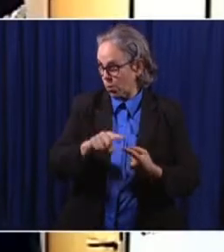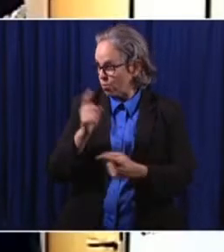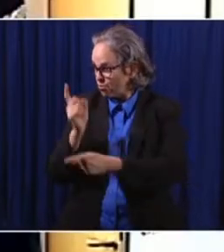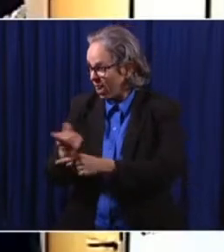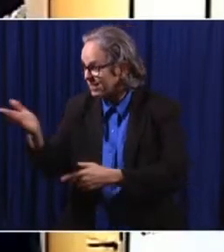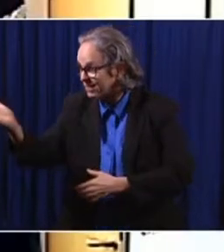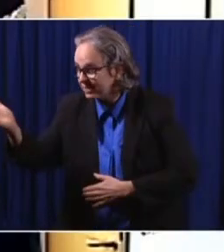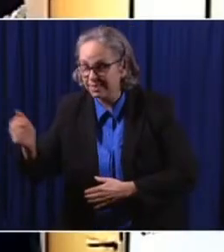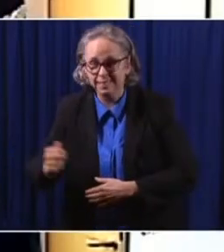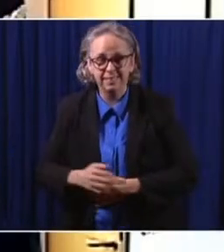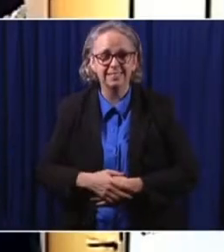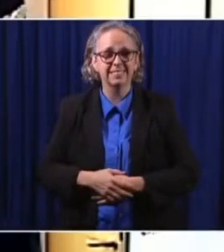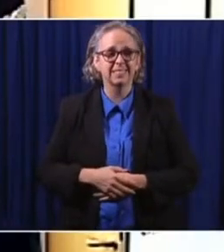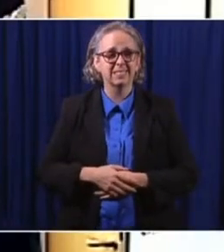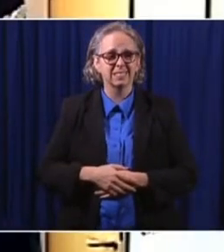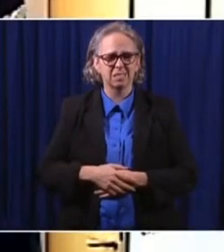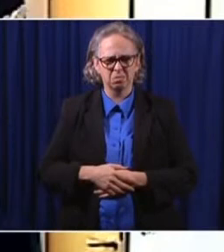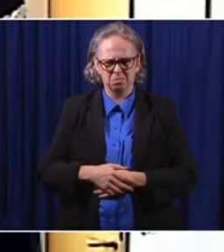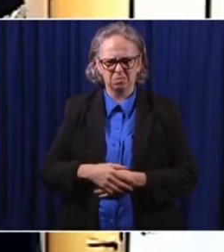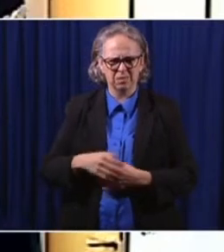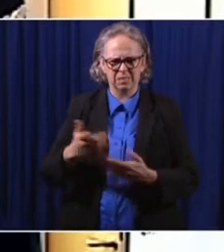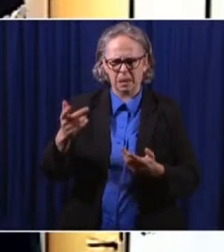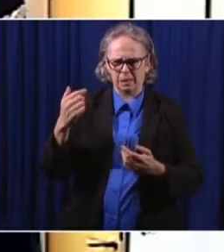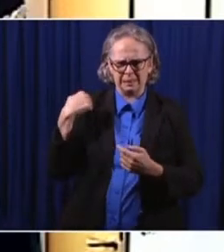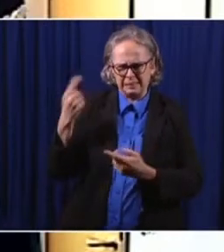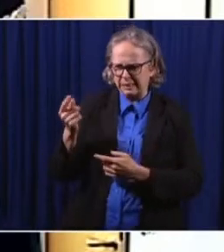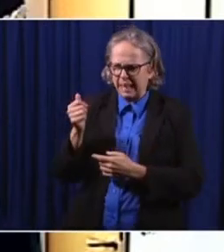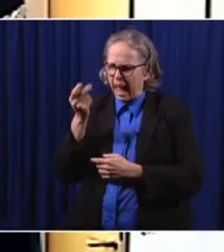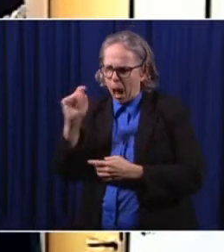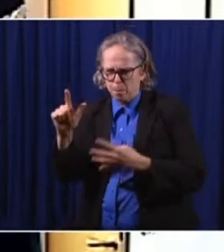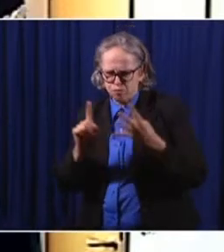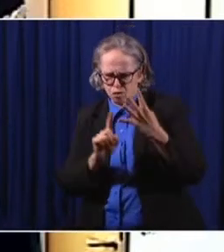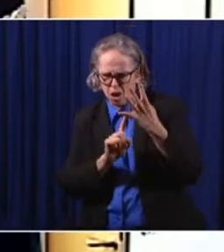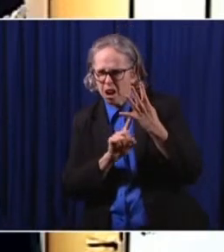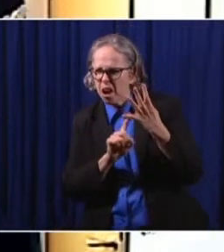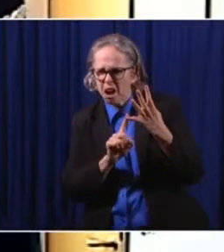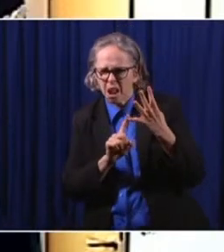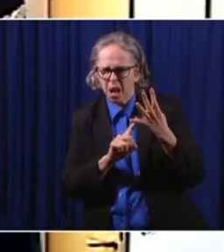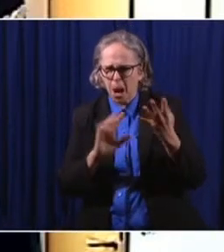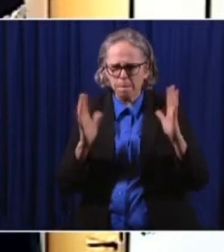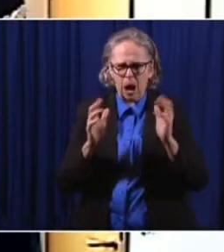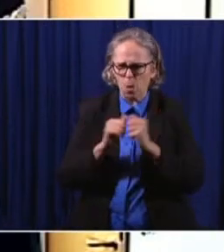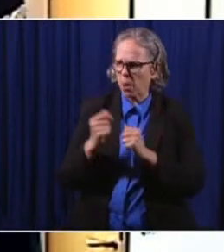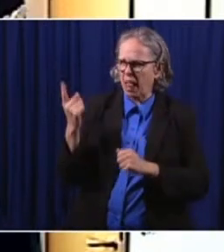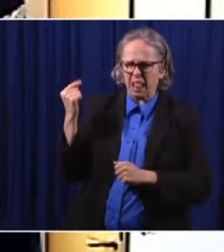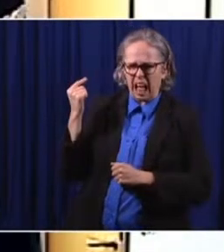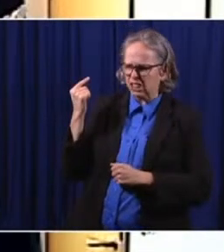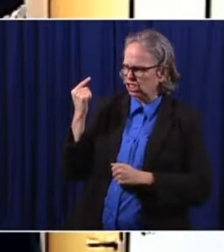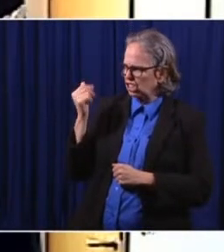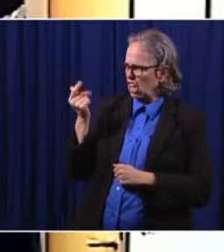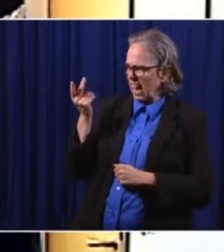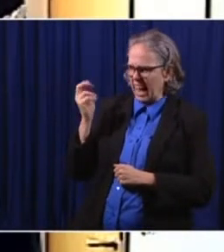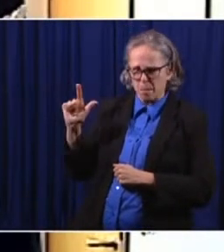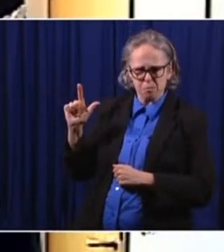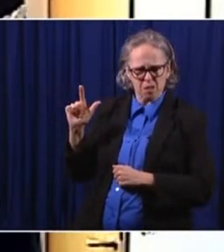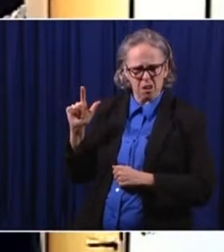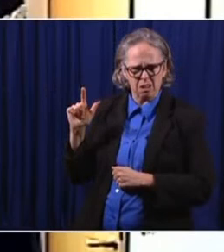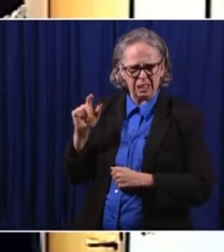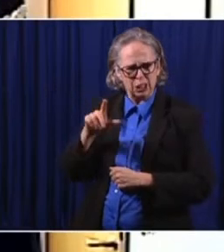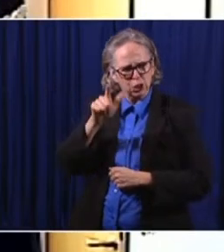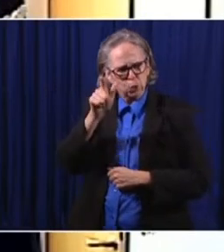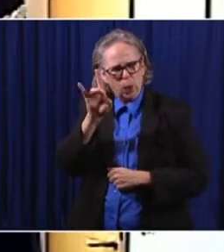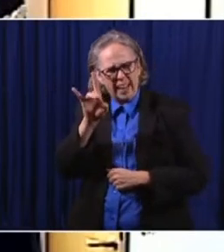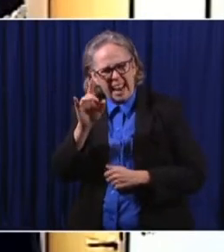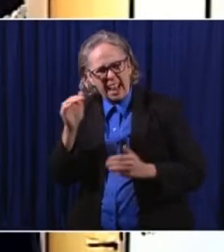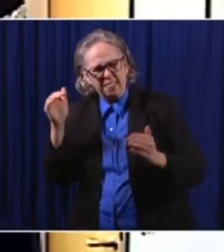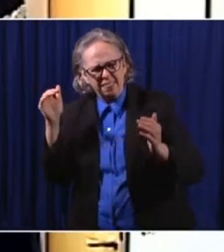April, 28 fewer people had lost their lives in traffic fatalities on Ohio's roads as compared to 2019. That's